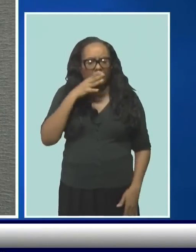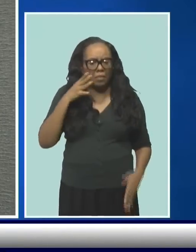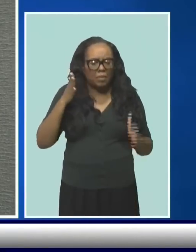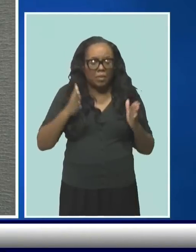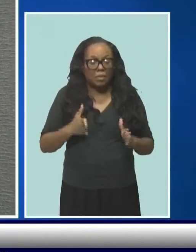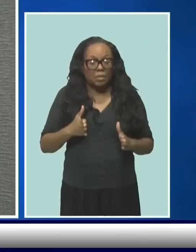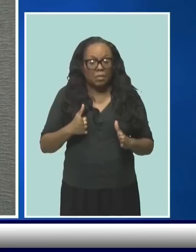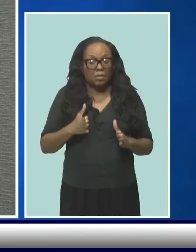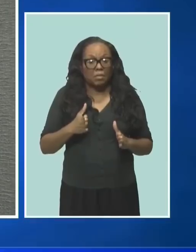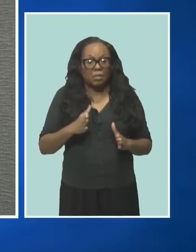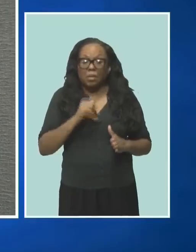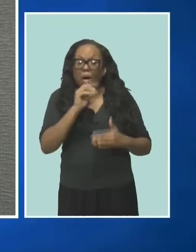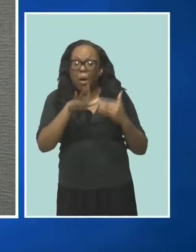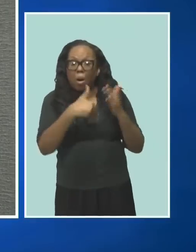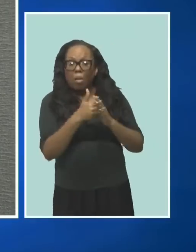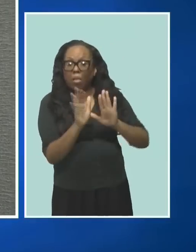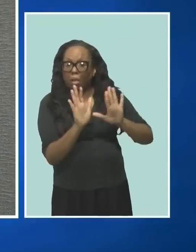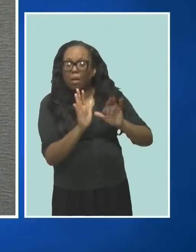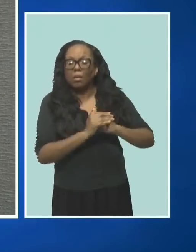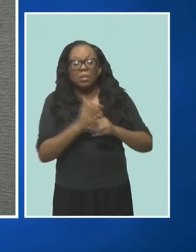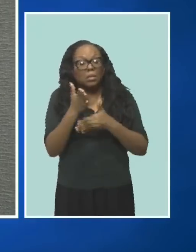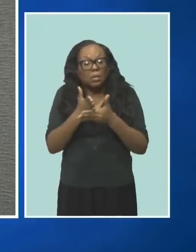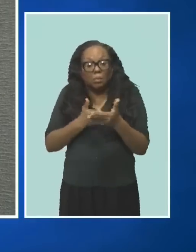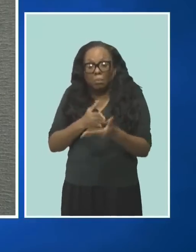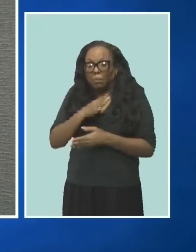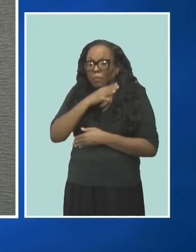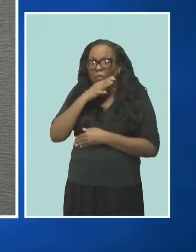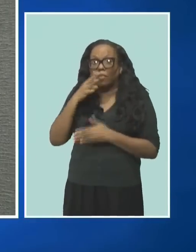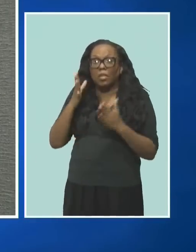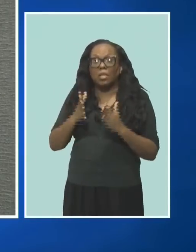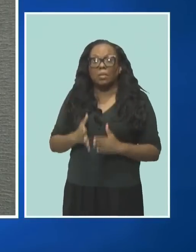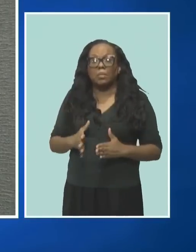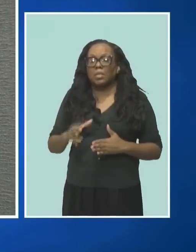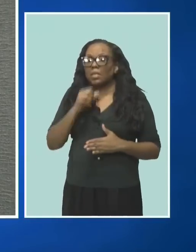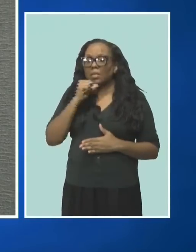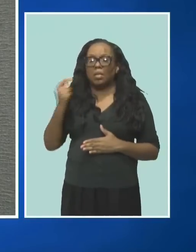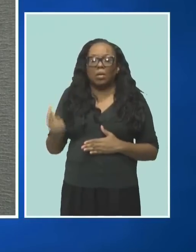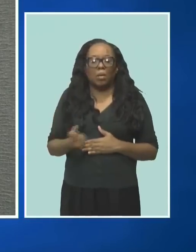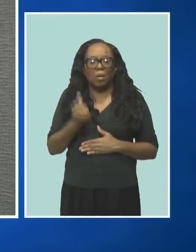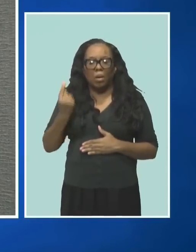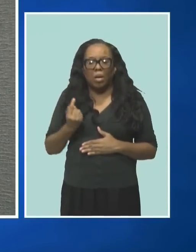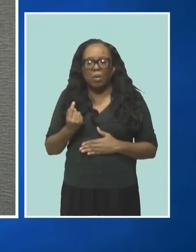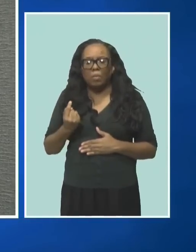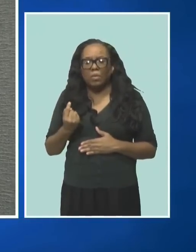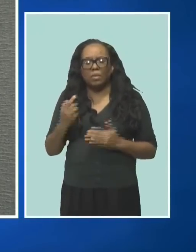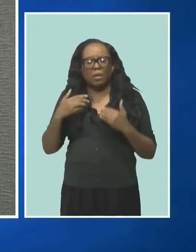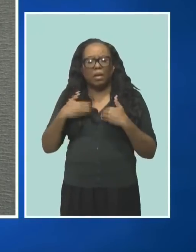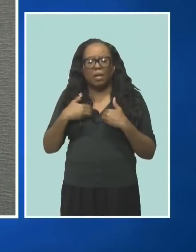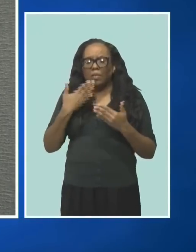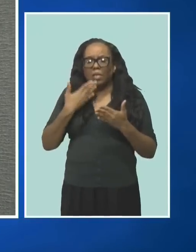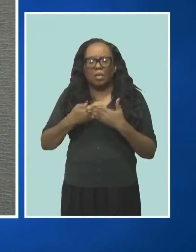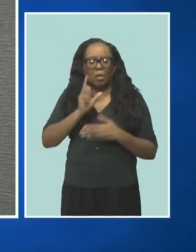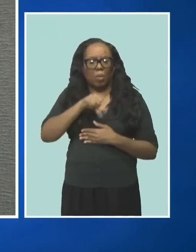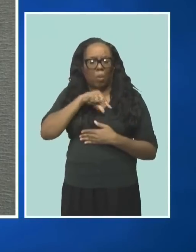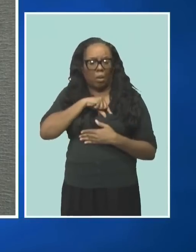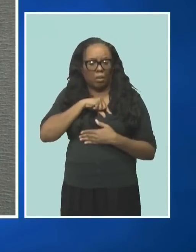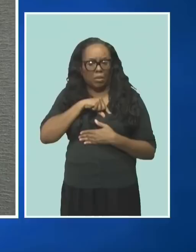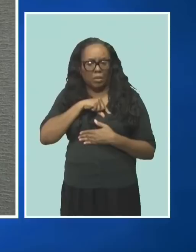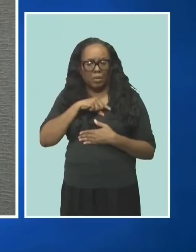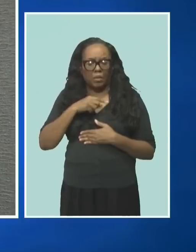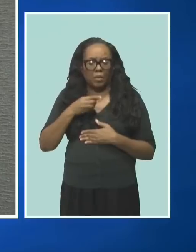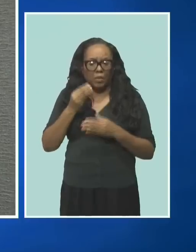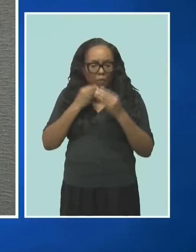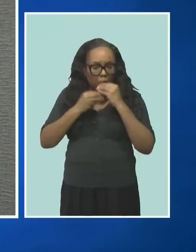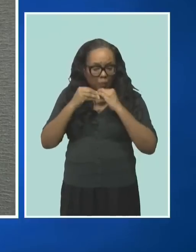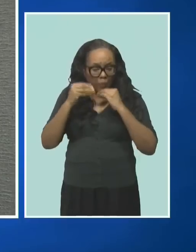not all, I'm not discrediting farmers, but they're not consistent with the product and being consistent with the quality of the product. I know